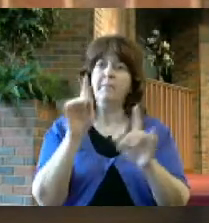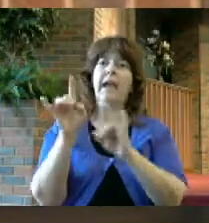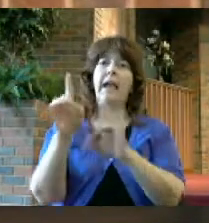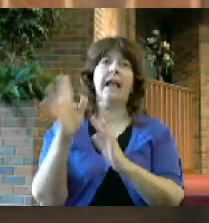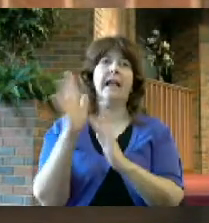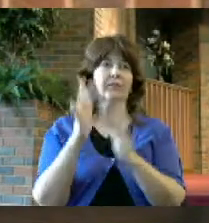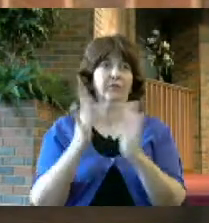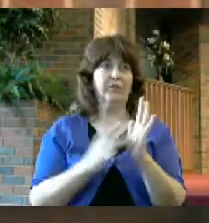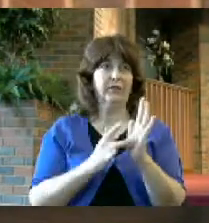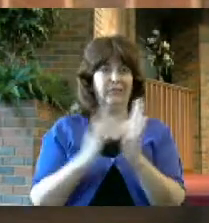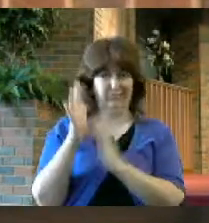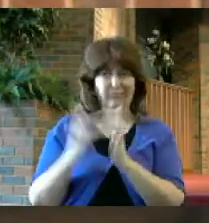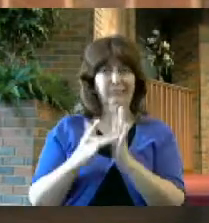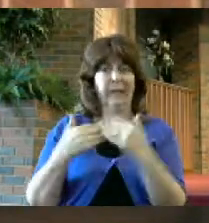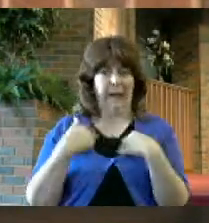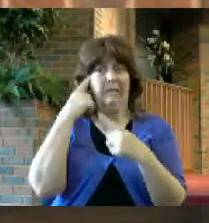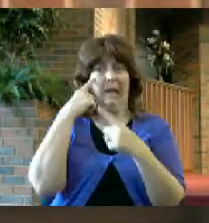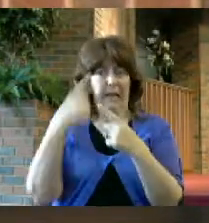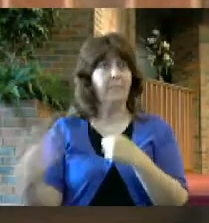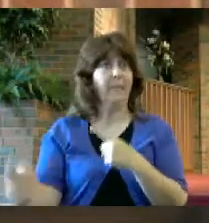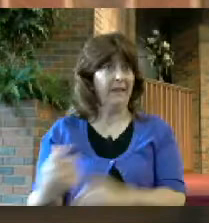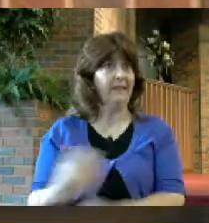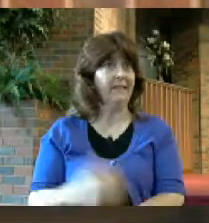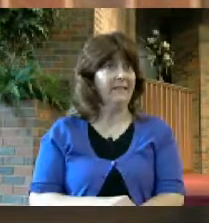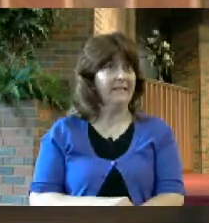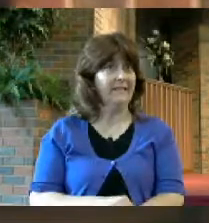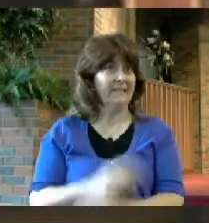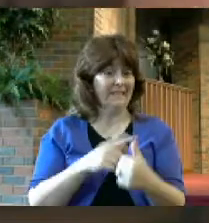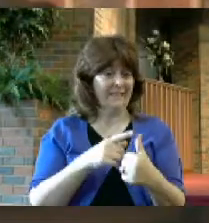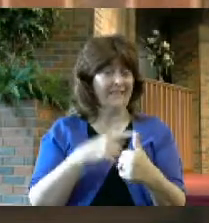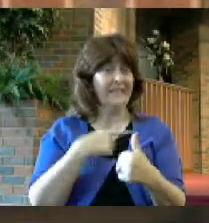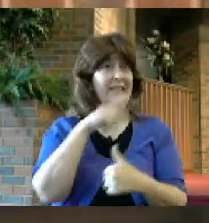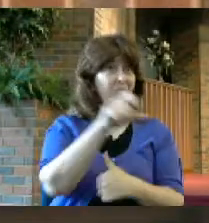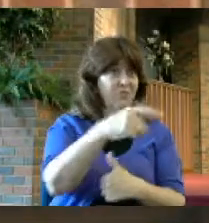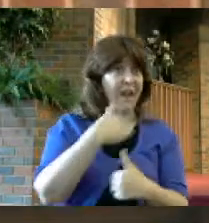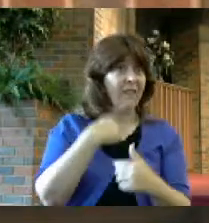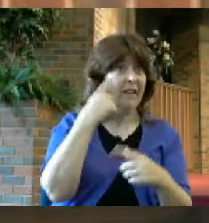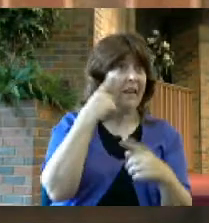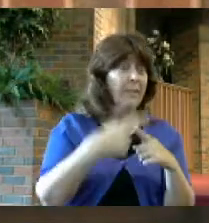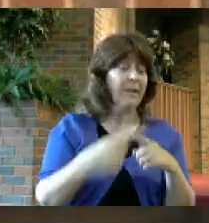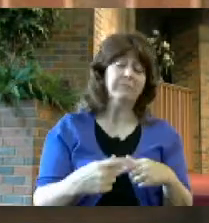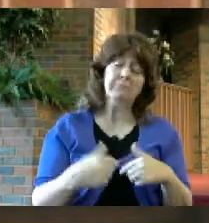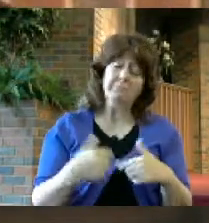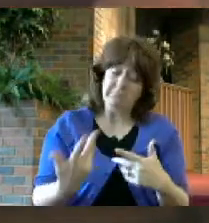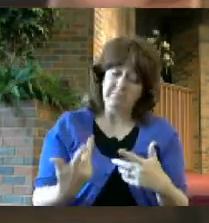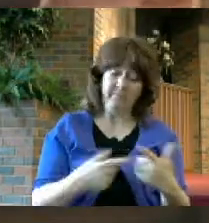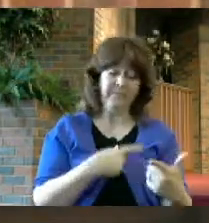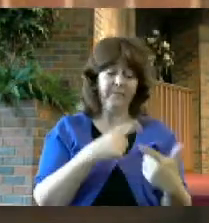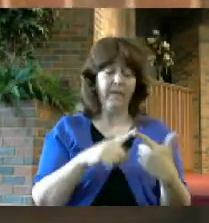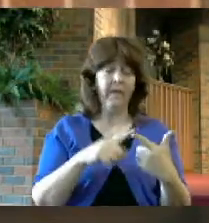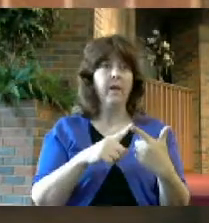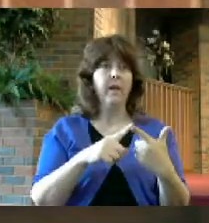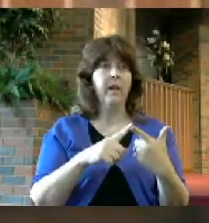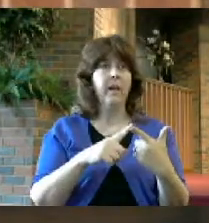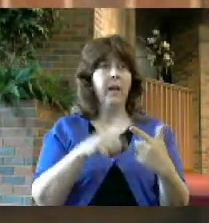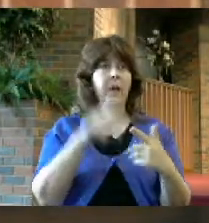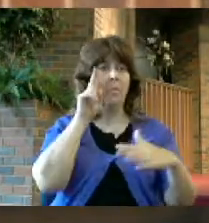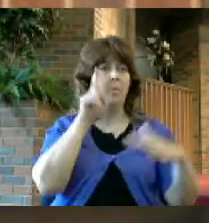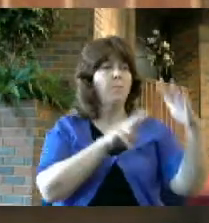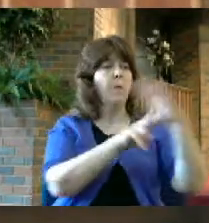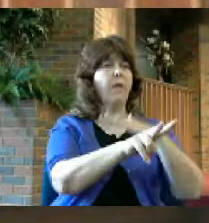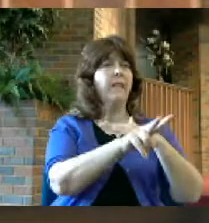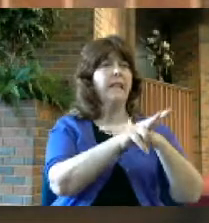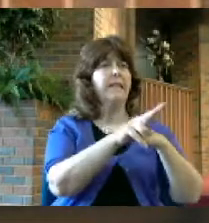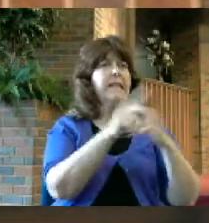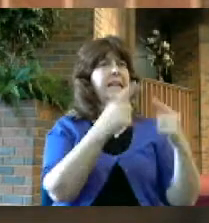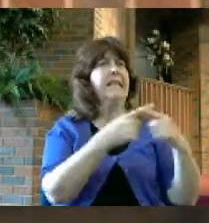A second question we might ask ourselves, who were the enemies of the prophets? Jesus had enemies. Were there others in Scripture